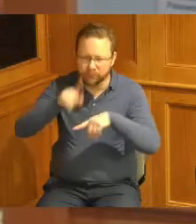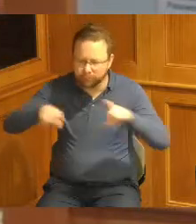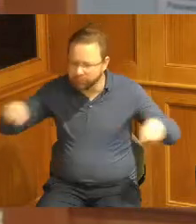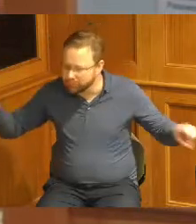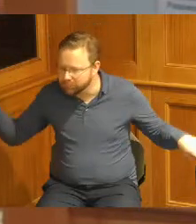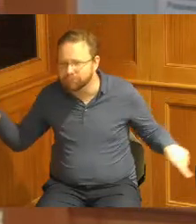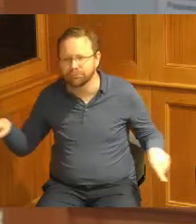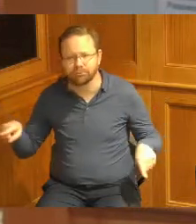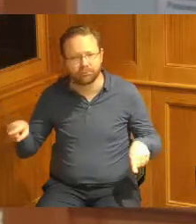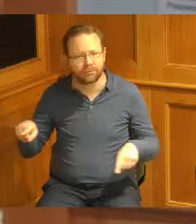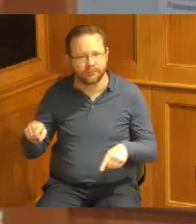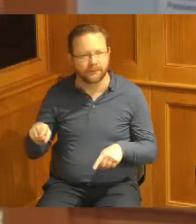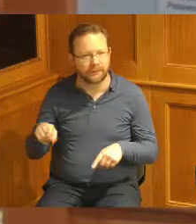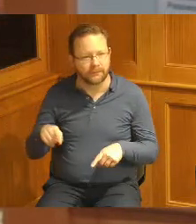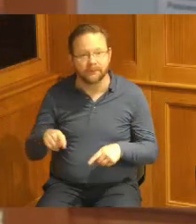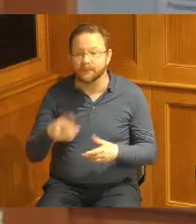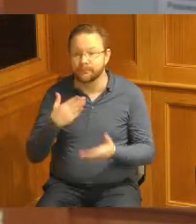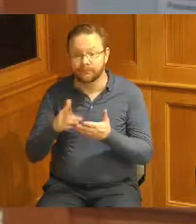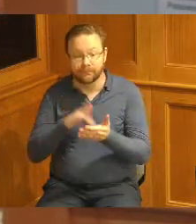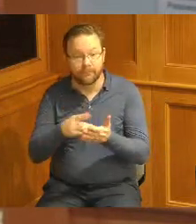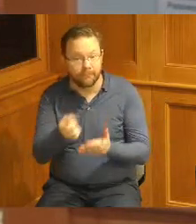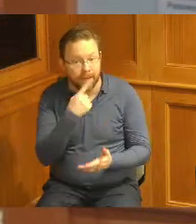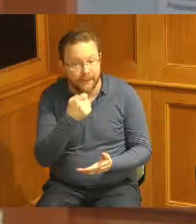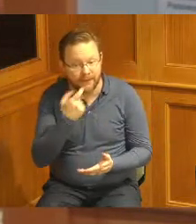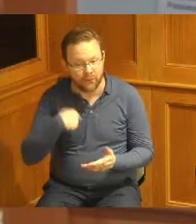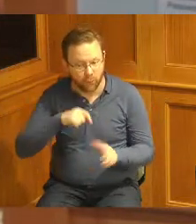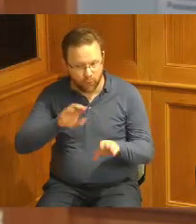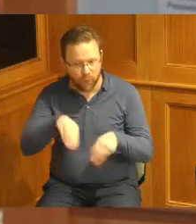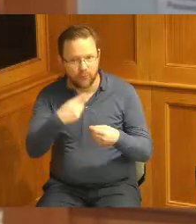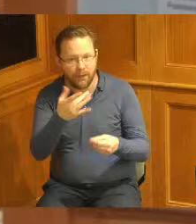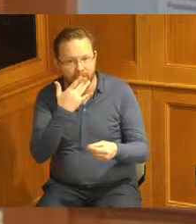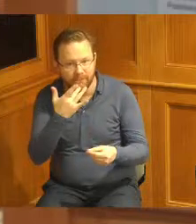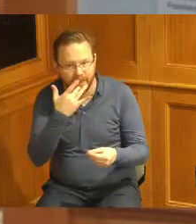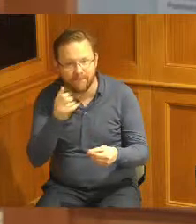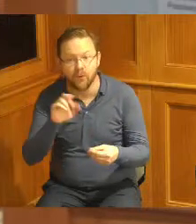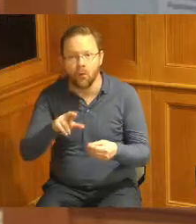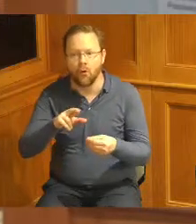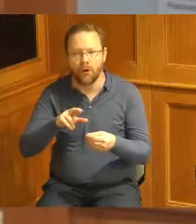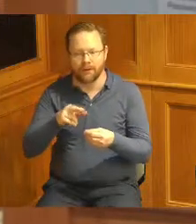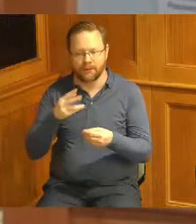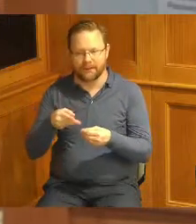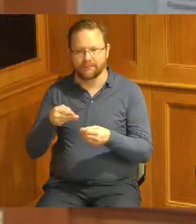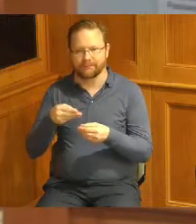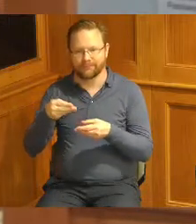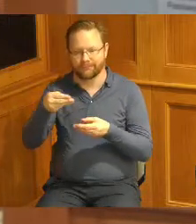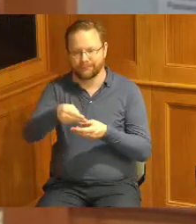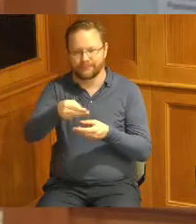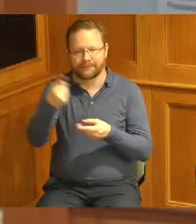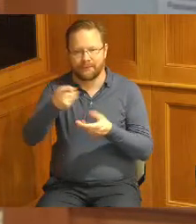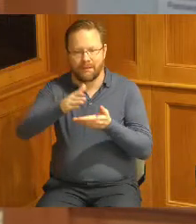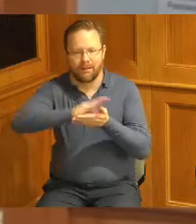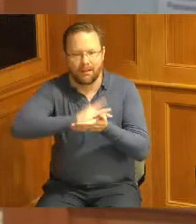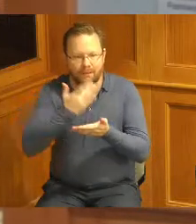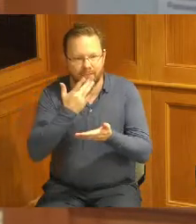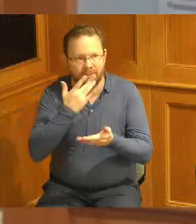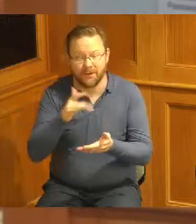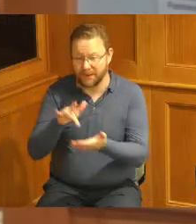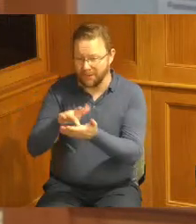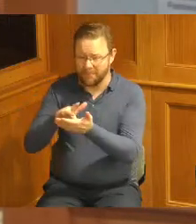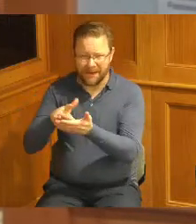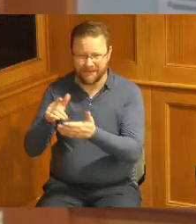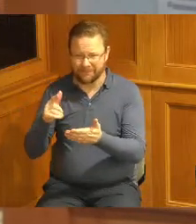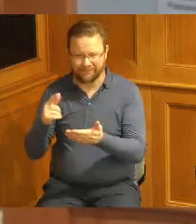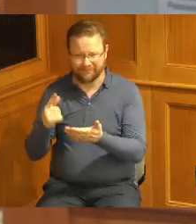might interface with. You might take some medication in which we provide a flavor or mask a flavor. Some things just don't taste good after they come through the